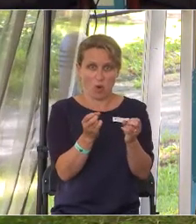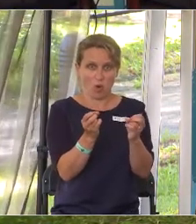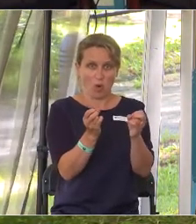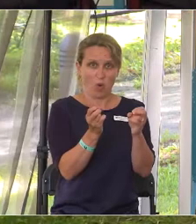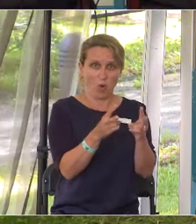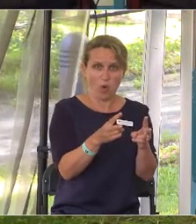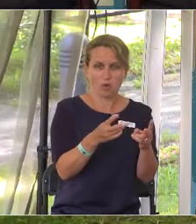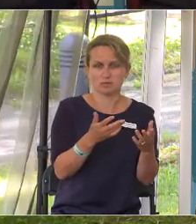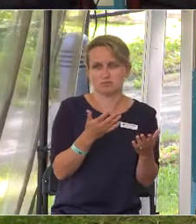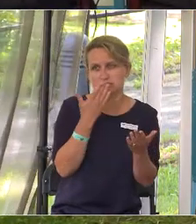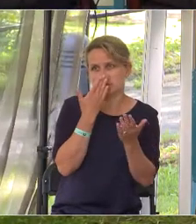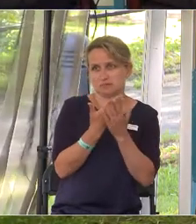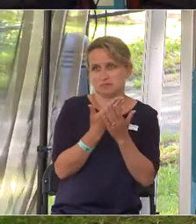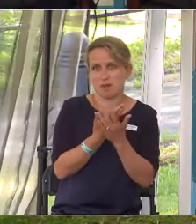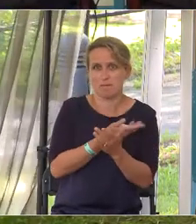Hungary, Poland, for example.